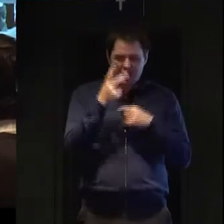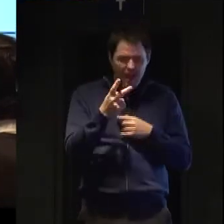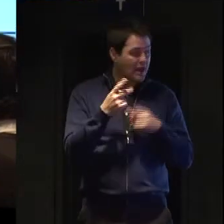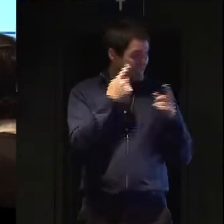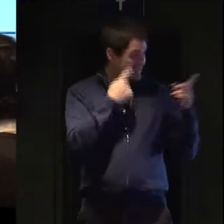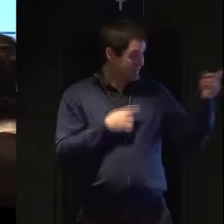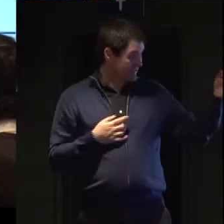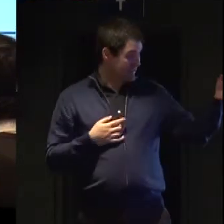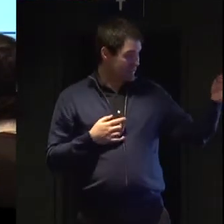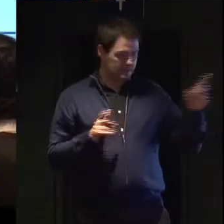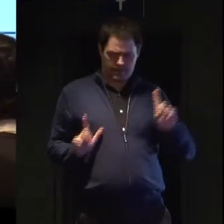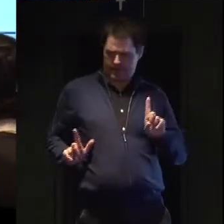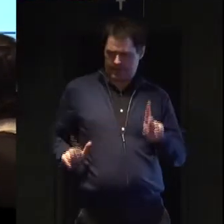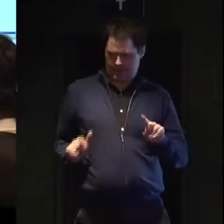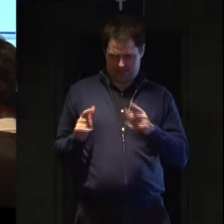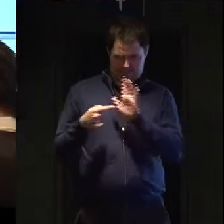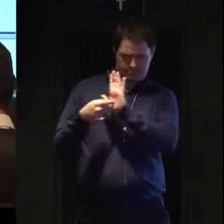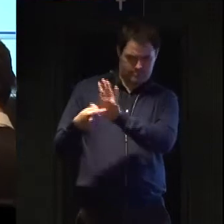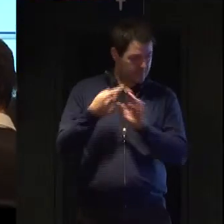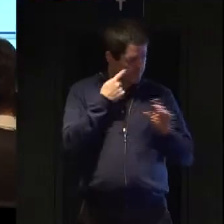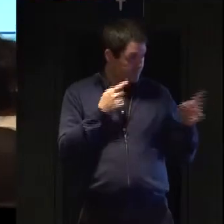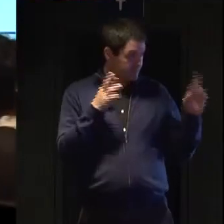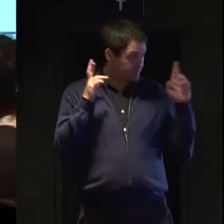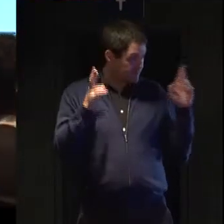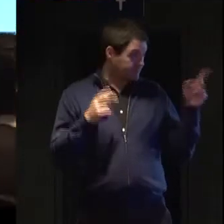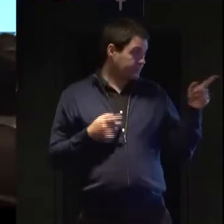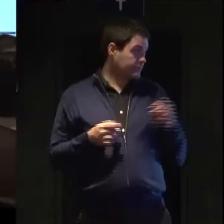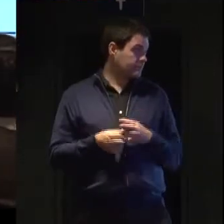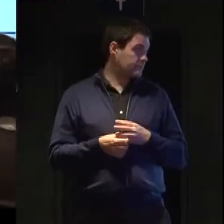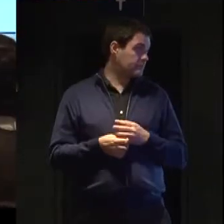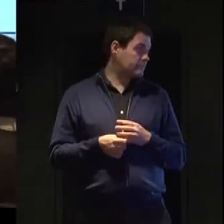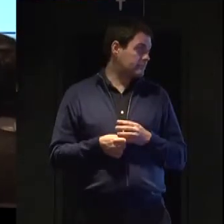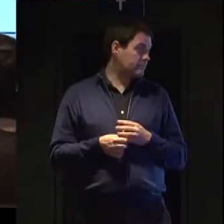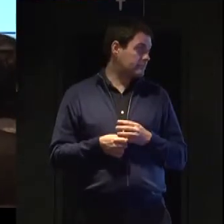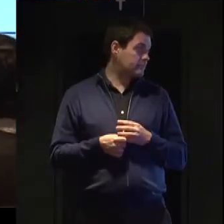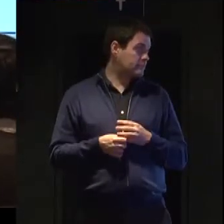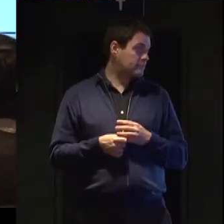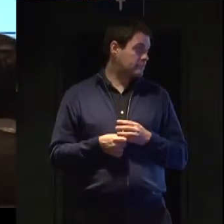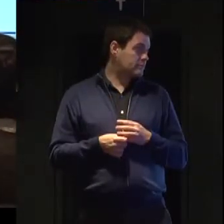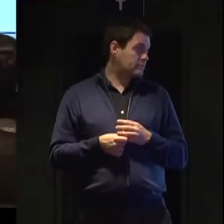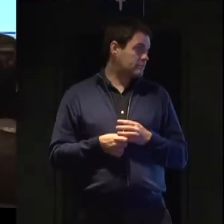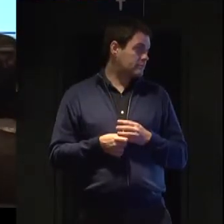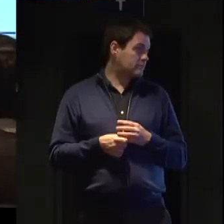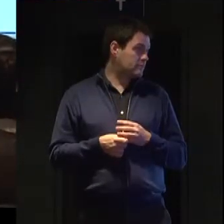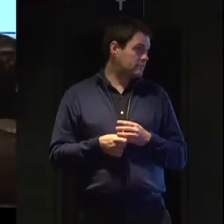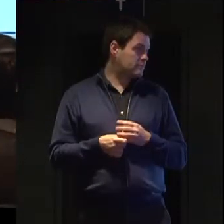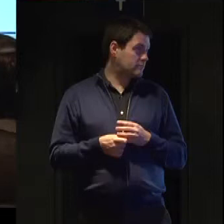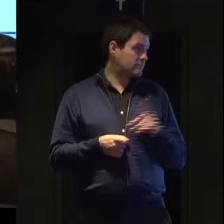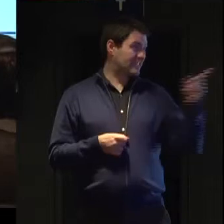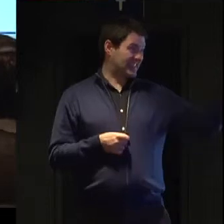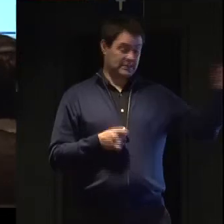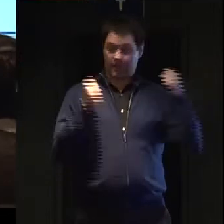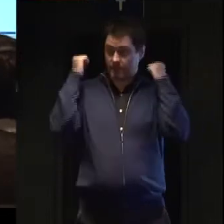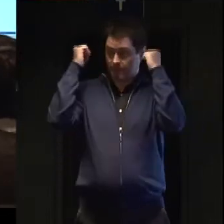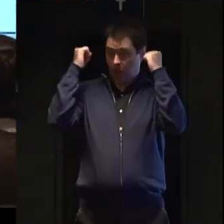this one if the technology will work for us here. I hope it will, because this gives us a little bit of a voice from the